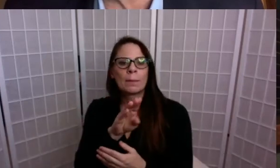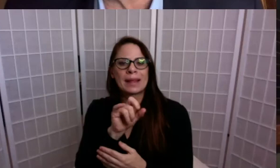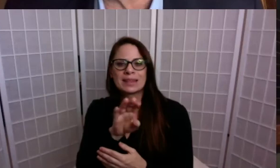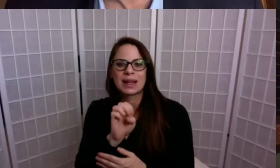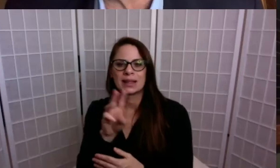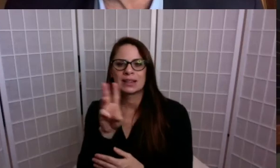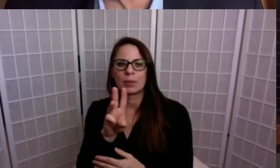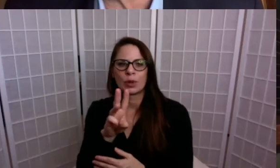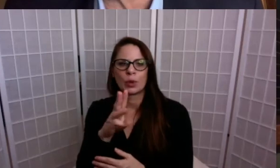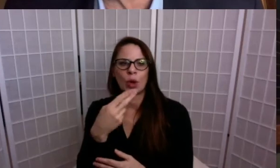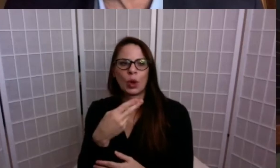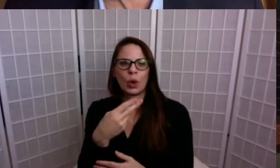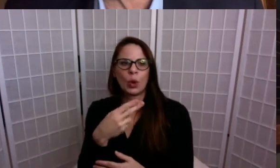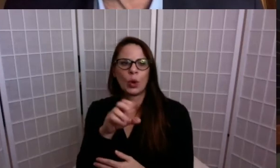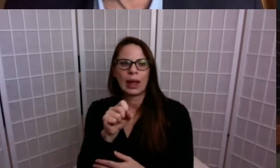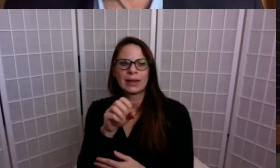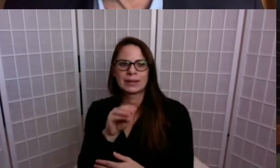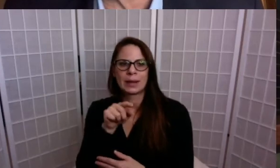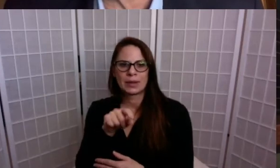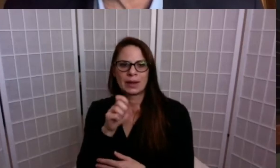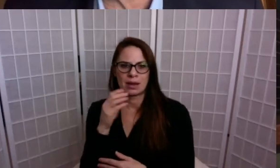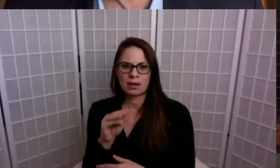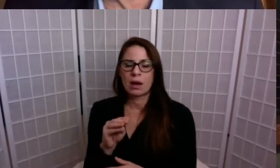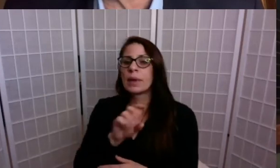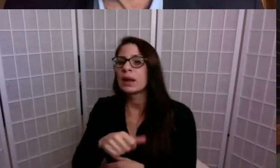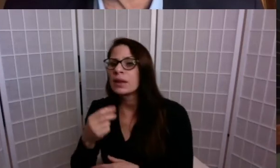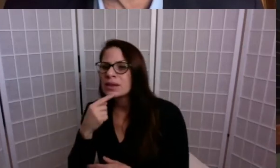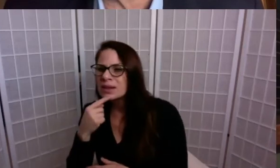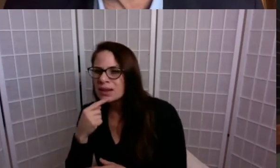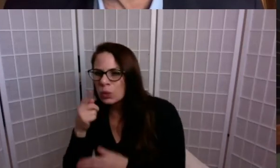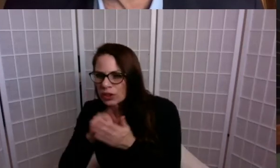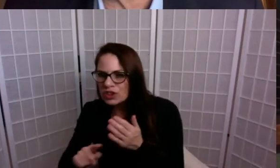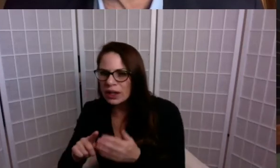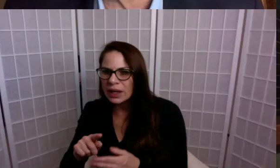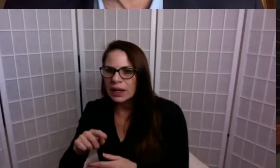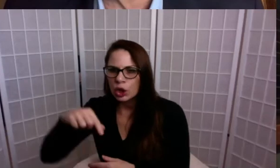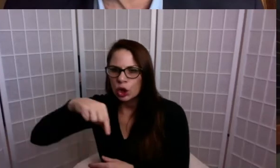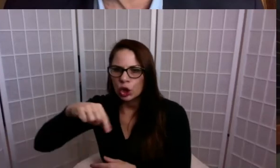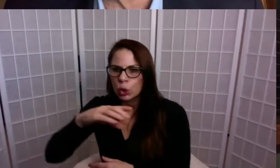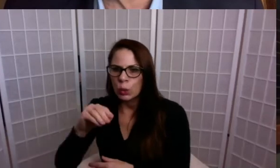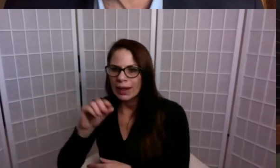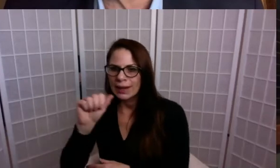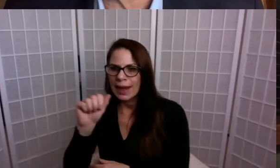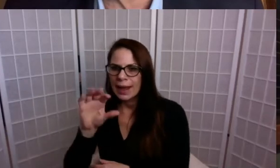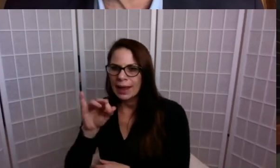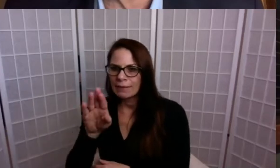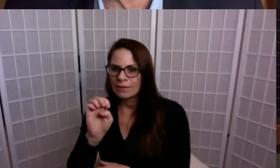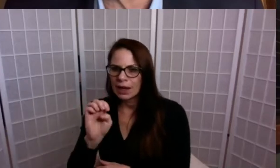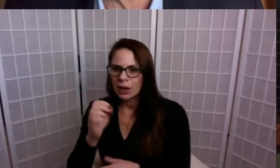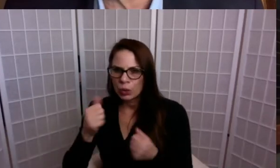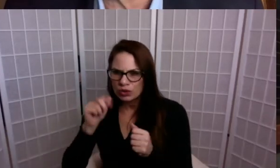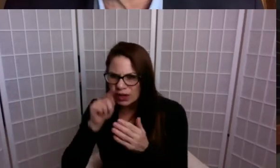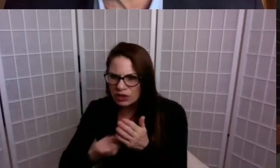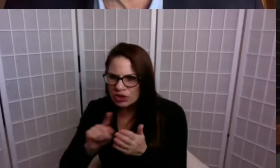WOSM.com. The second thing I'd like to say is we're checking the Q&A file. We're trying to check the Q&A file over